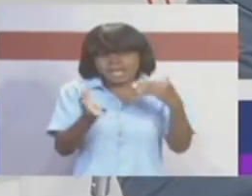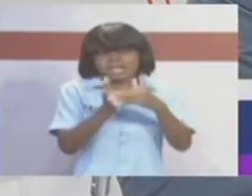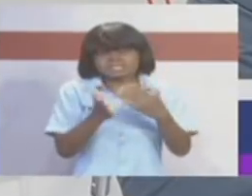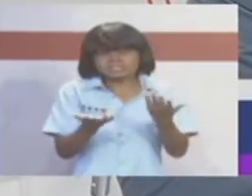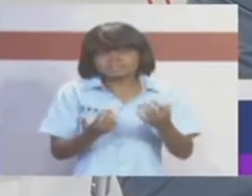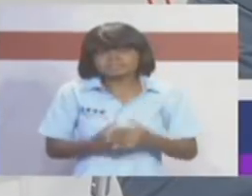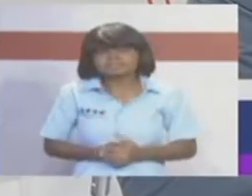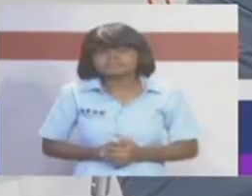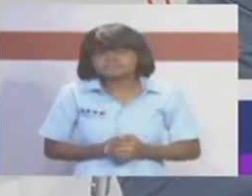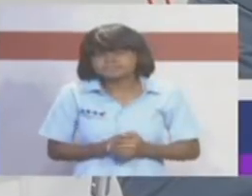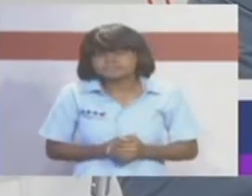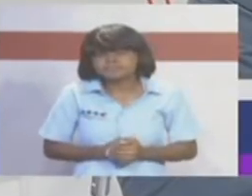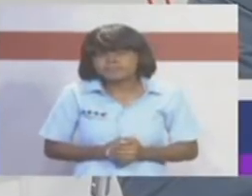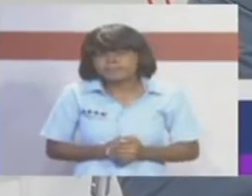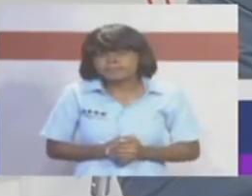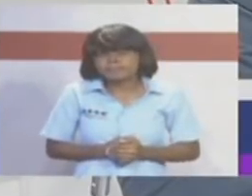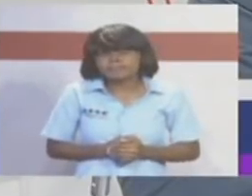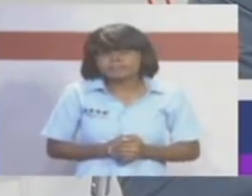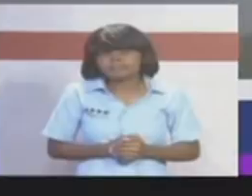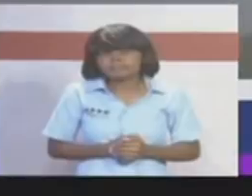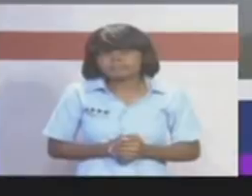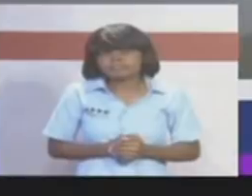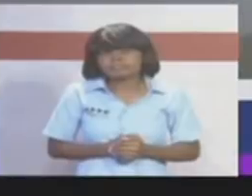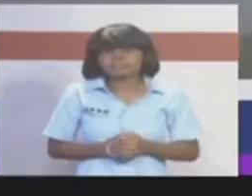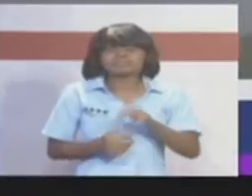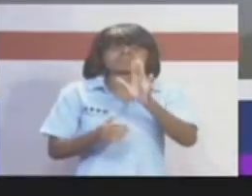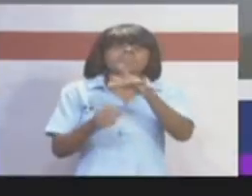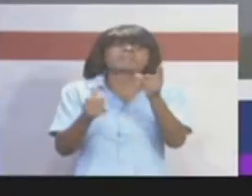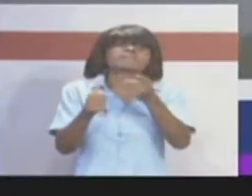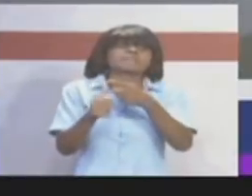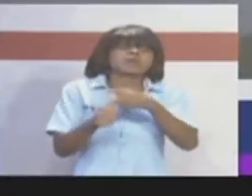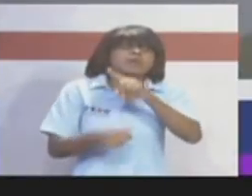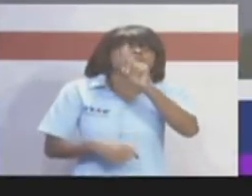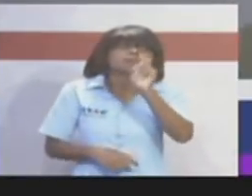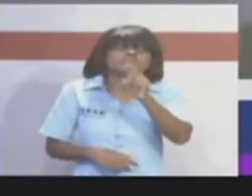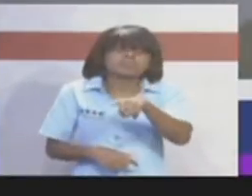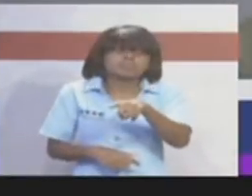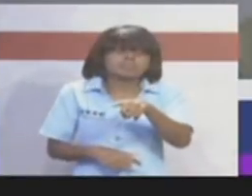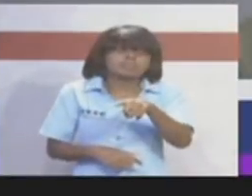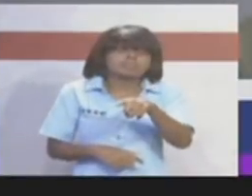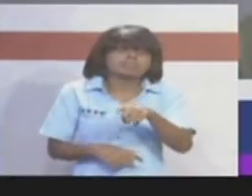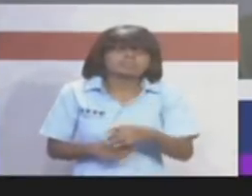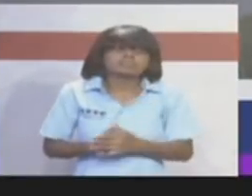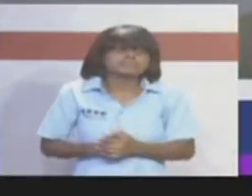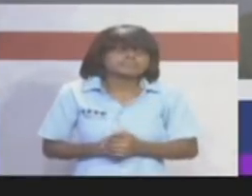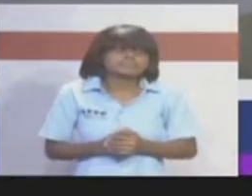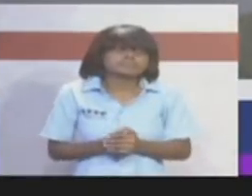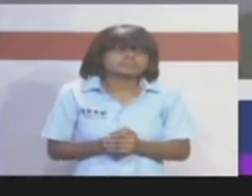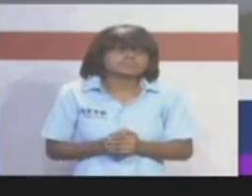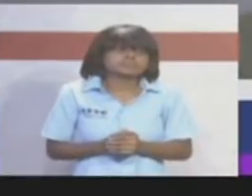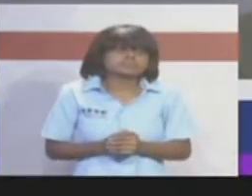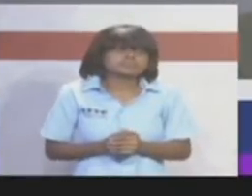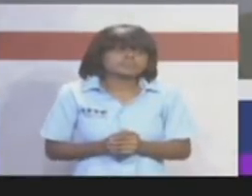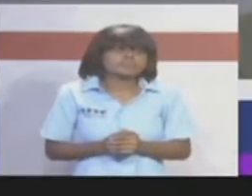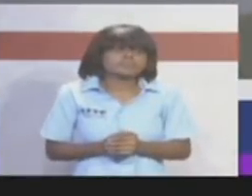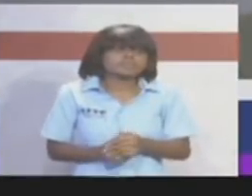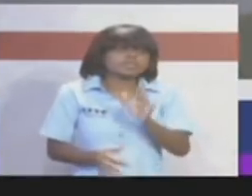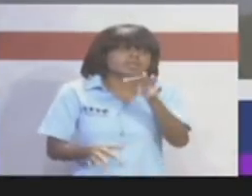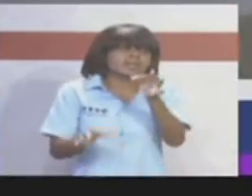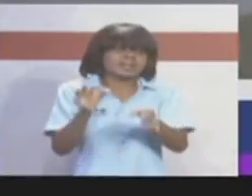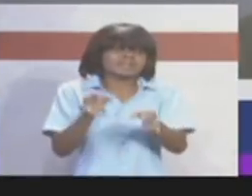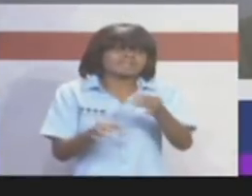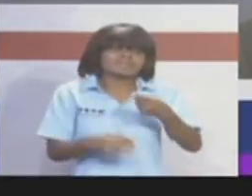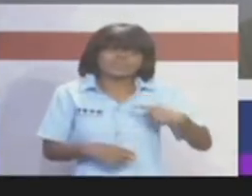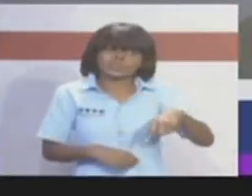Unmute. Okay, thank you for unmuting me. All right. The first question is, when we revert to using the public health regulations to kind